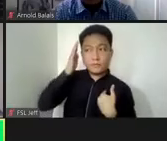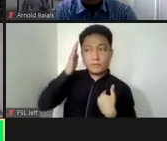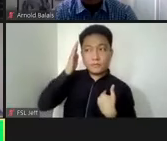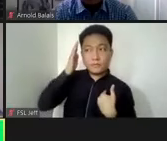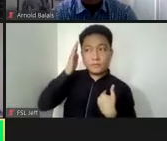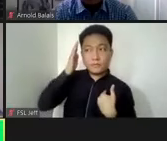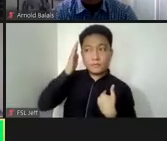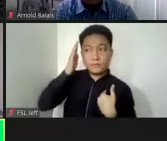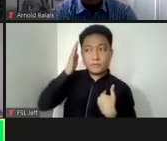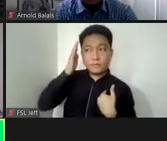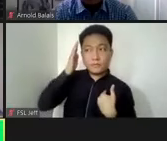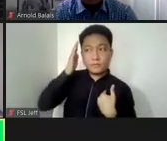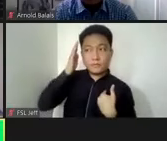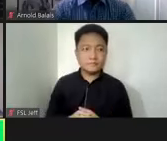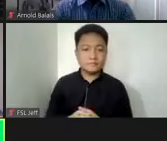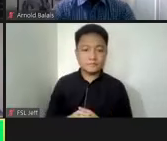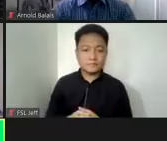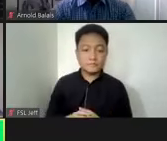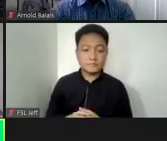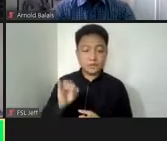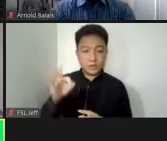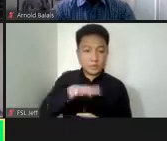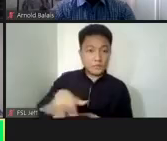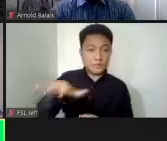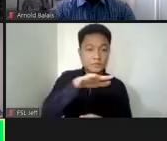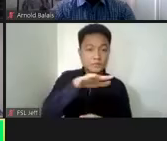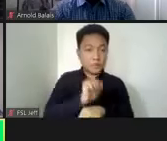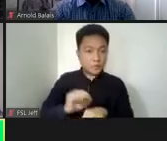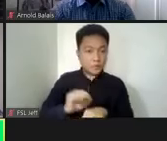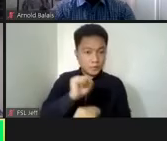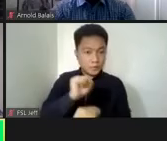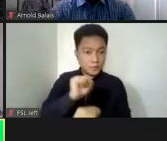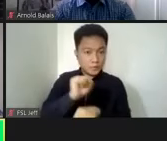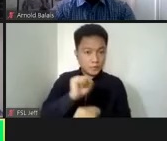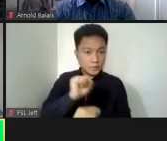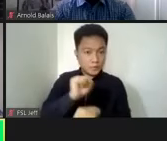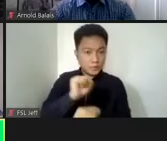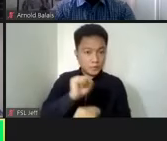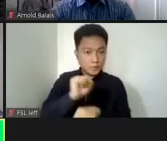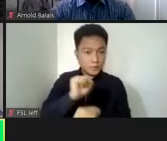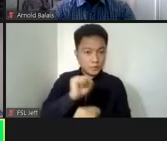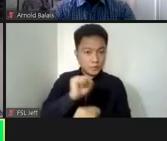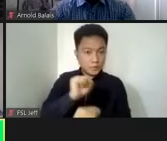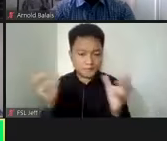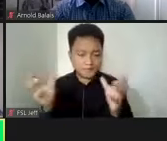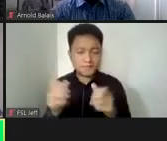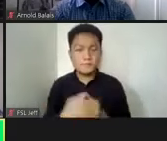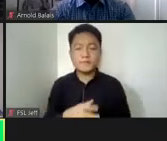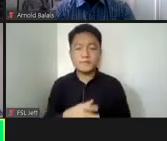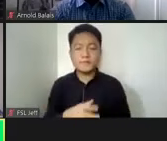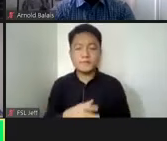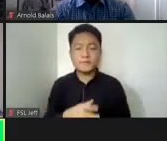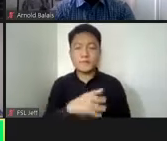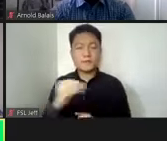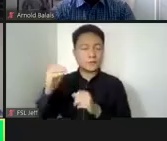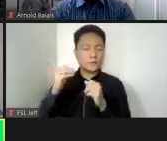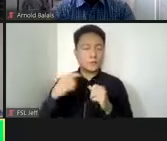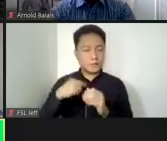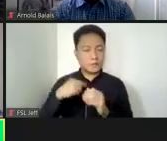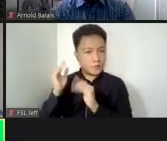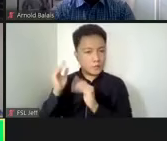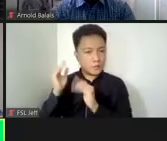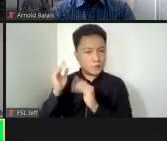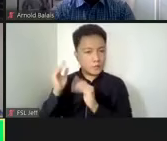lahat. And I do hope and pray that God keeps everyone